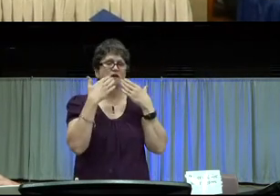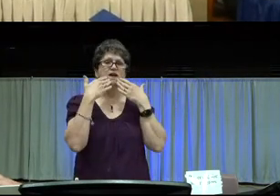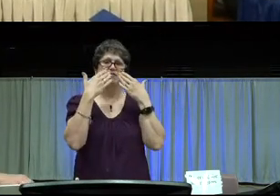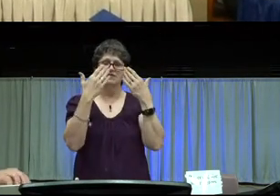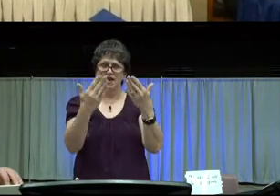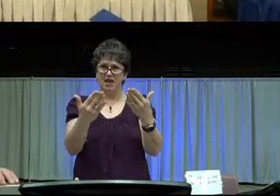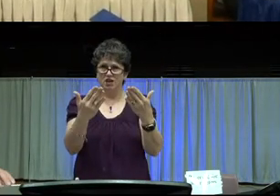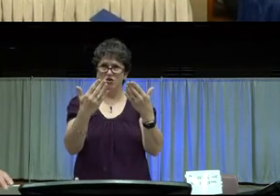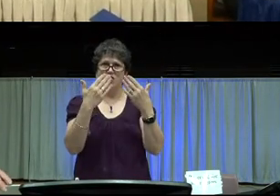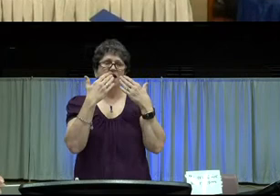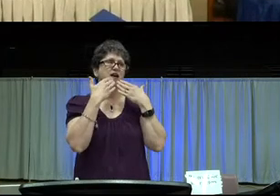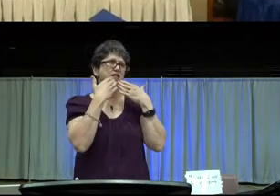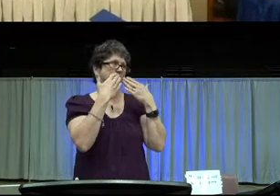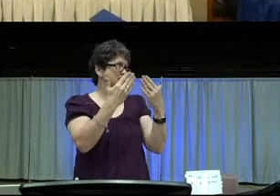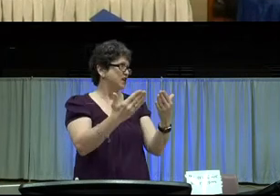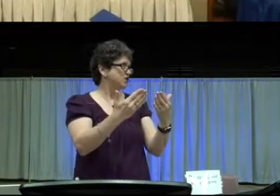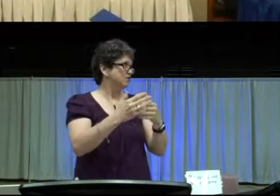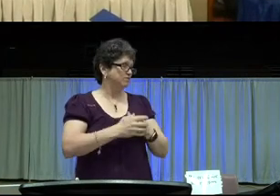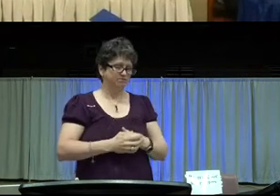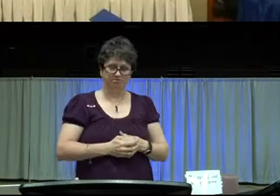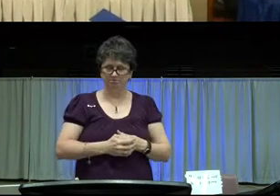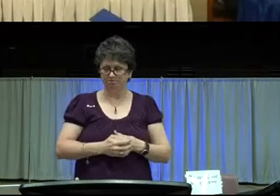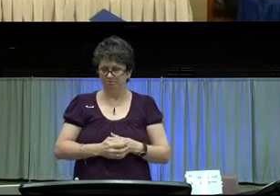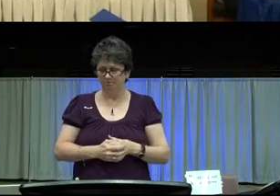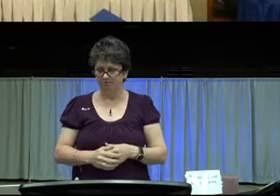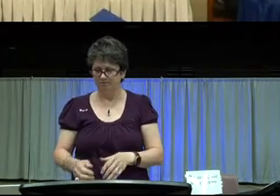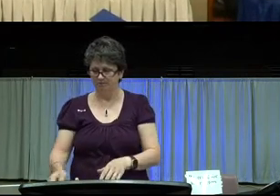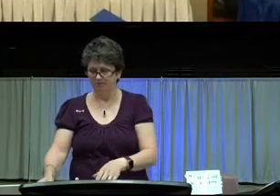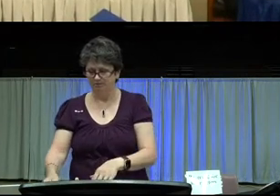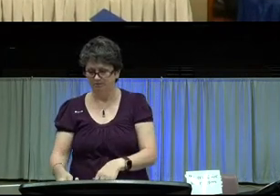Thank you, and thank you.